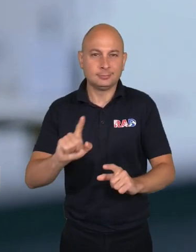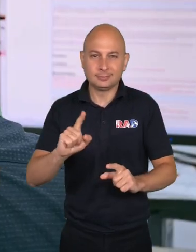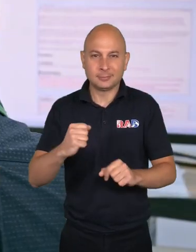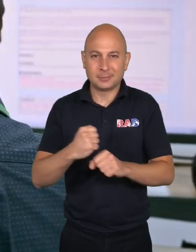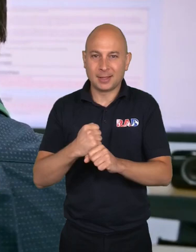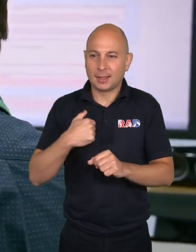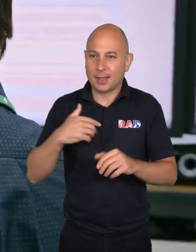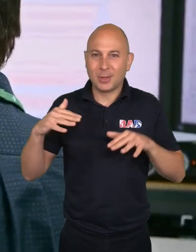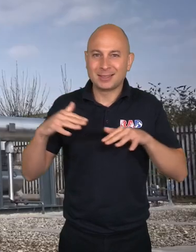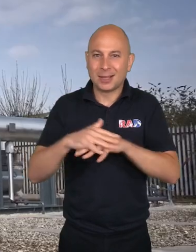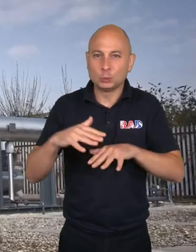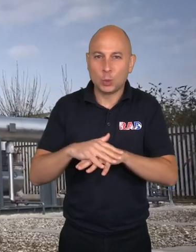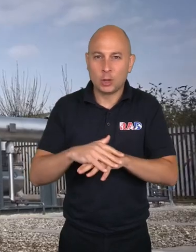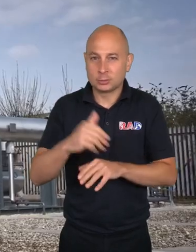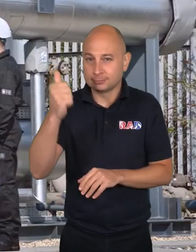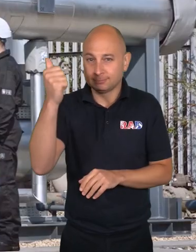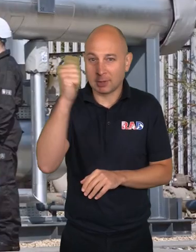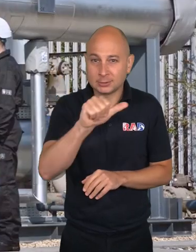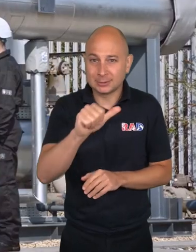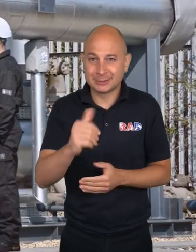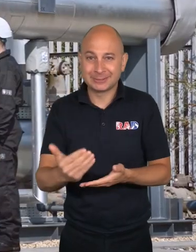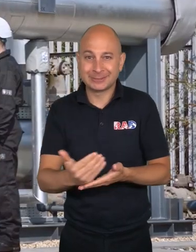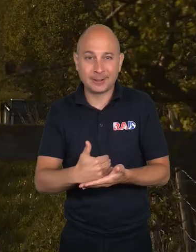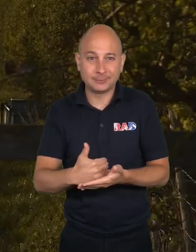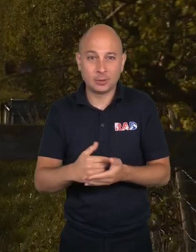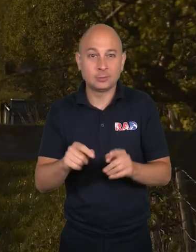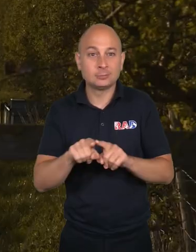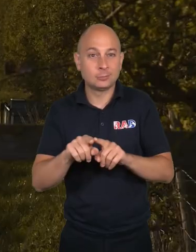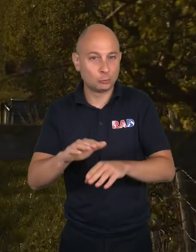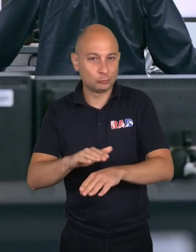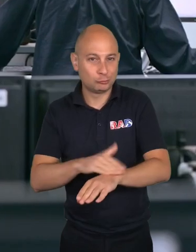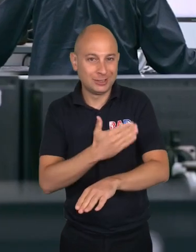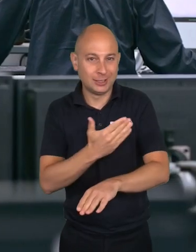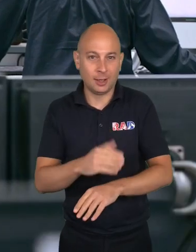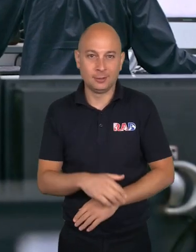Constantly making our network smarter, safer, and greener.